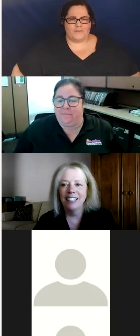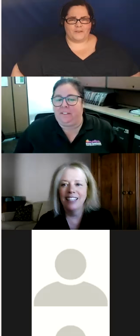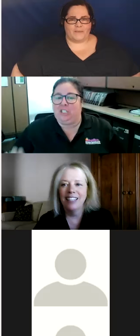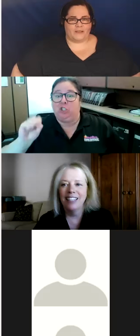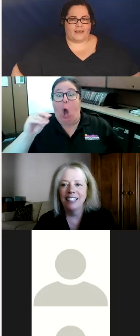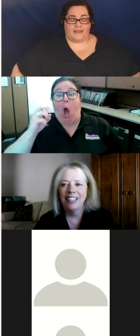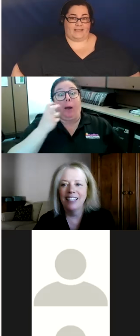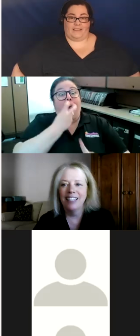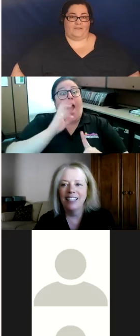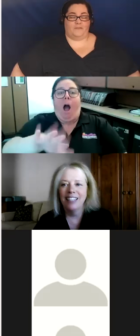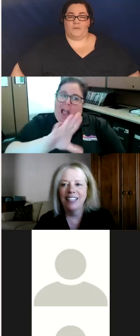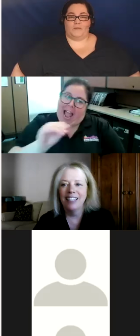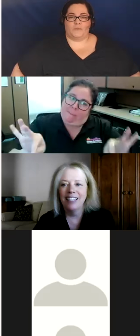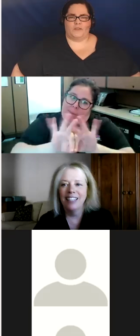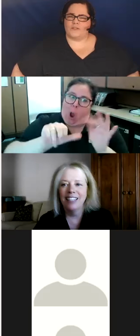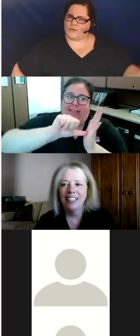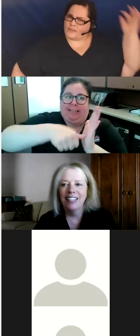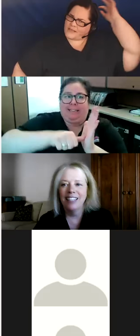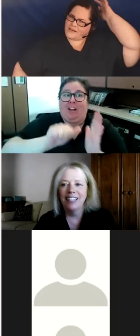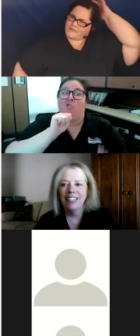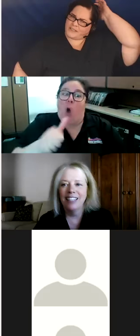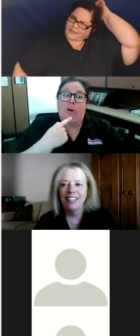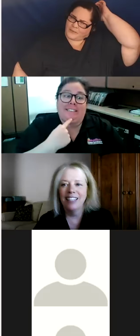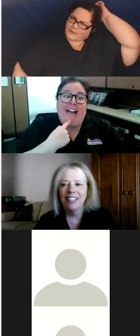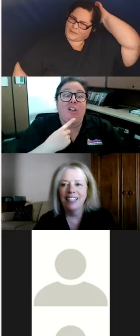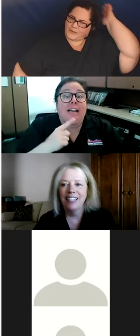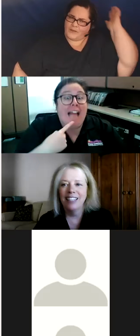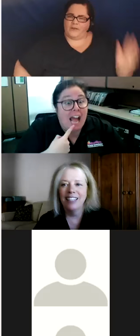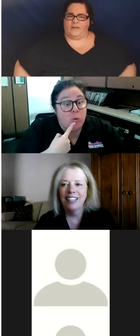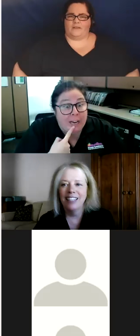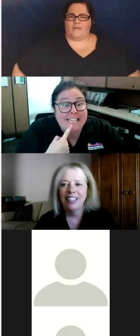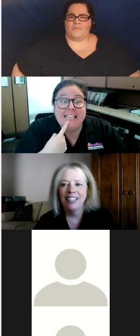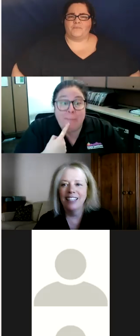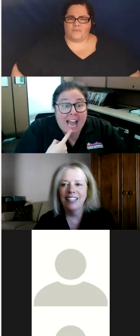wheat, for example, I cannot see the difference between those words. So those, for example, people,